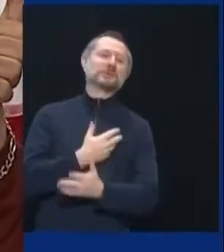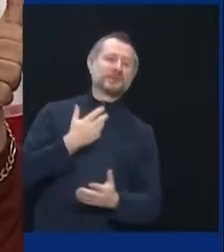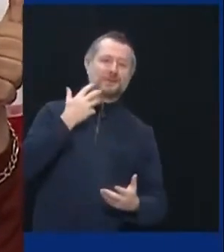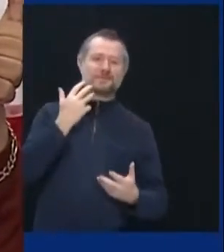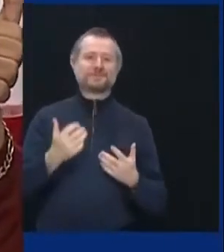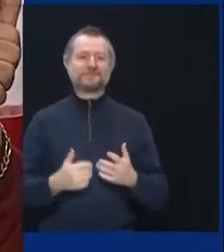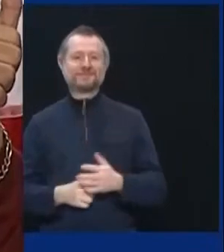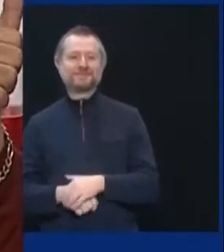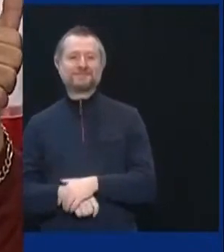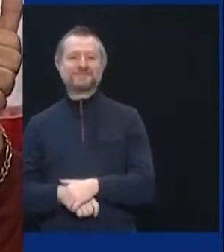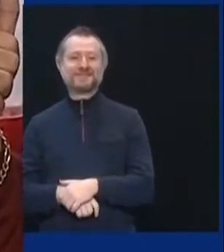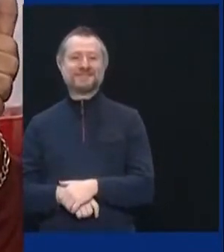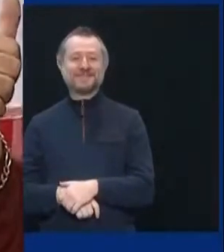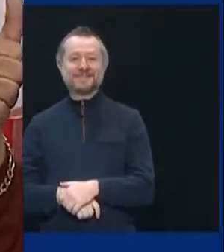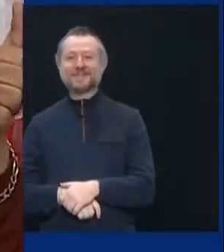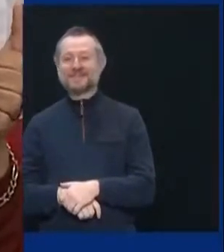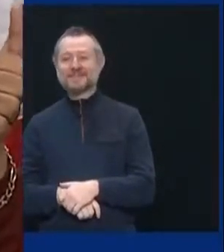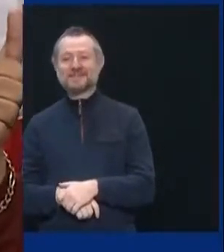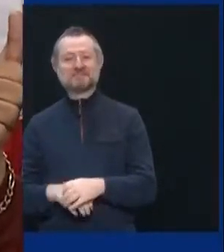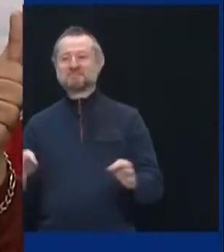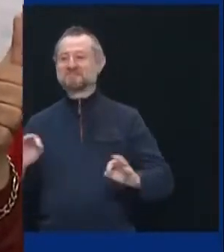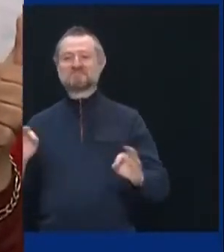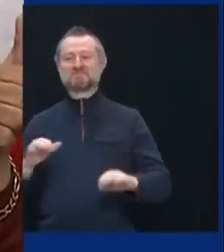Doesn't even hurt a bit. Oh, do it again.